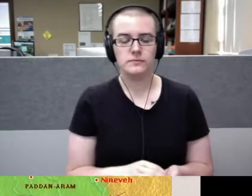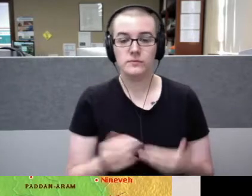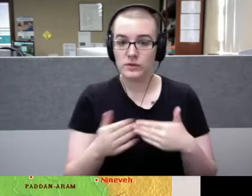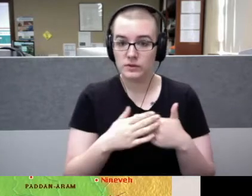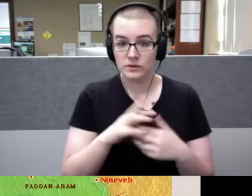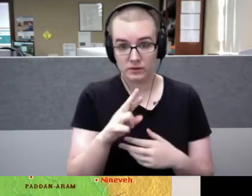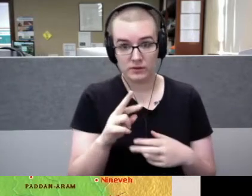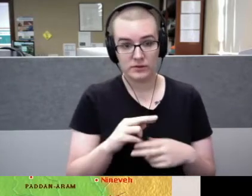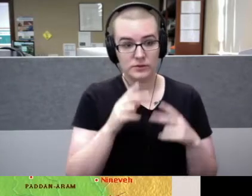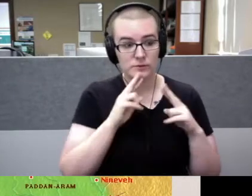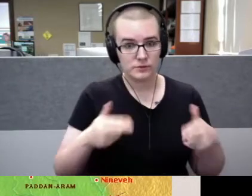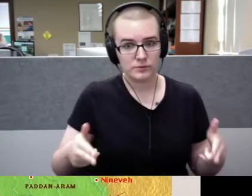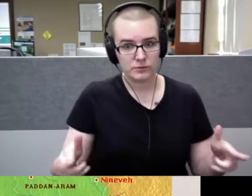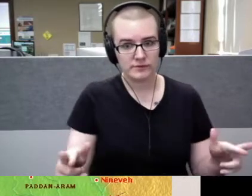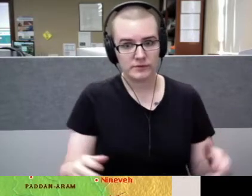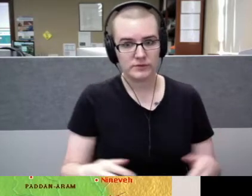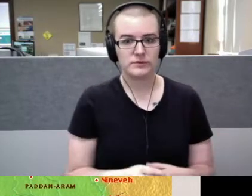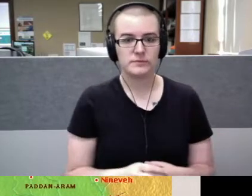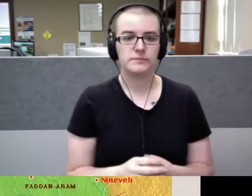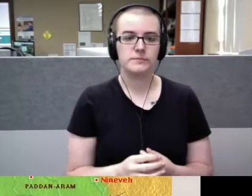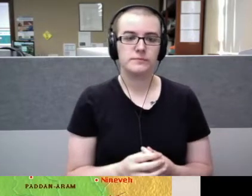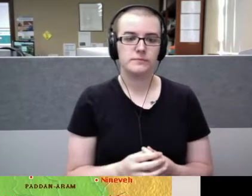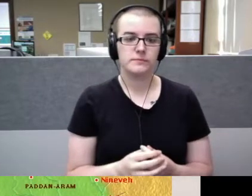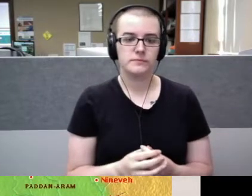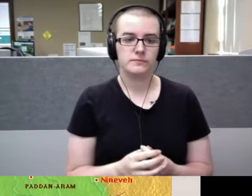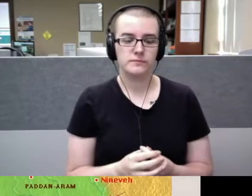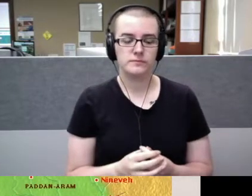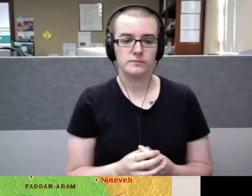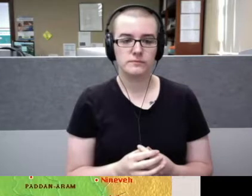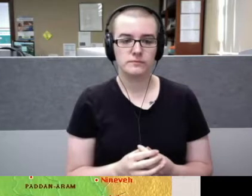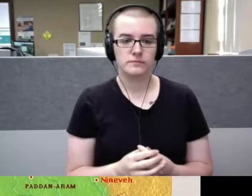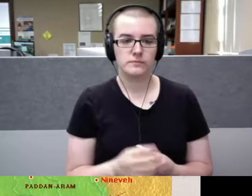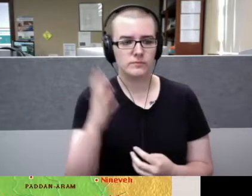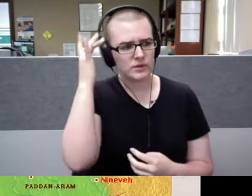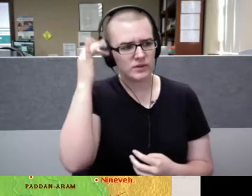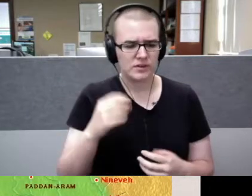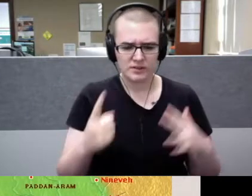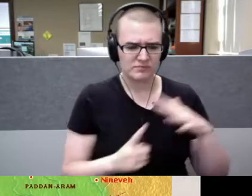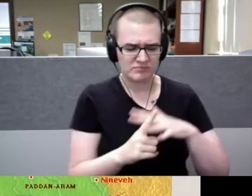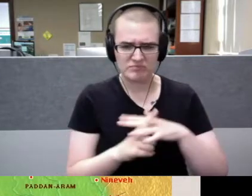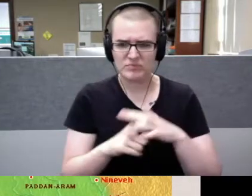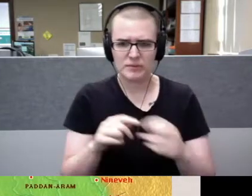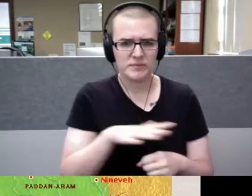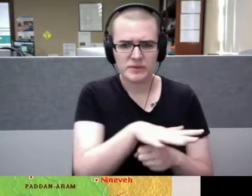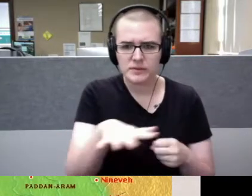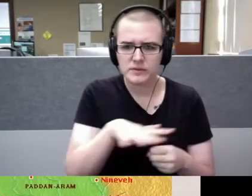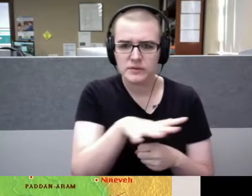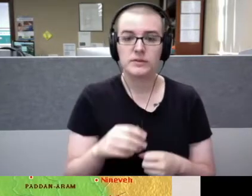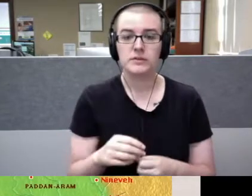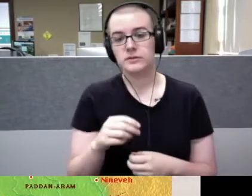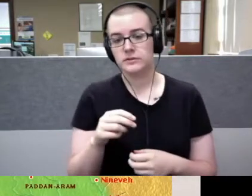Euphrates rivers. And the reason why we're going to see these civilizations arise, especially around these river areas, is because of silt.